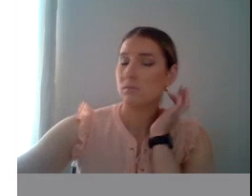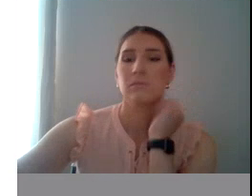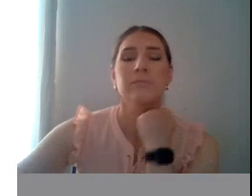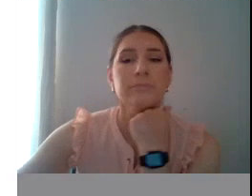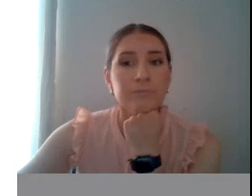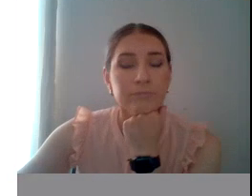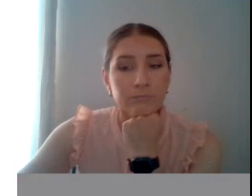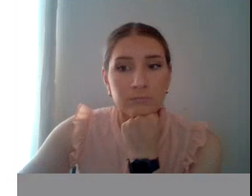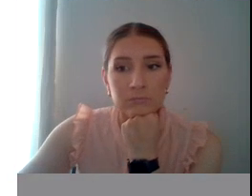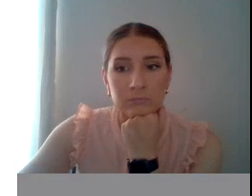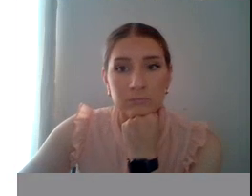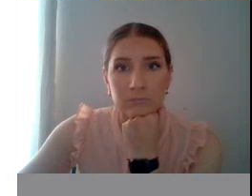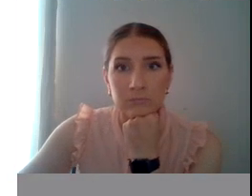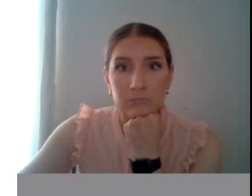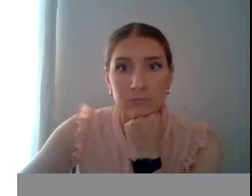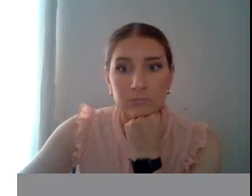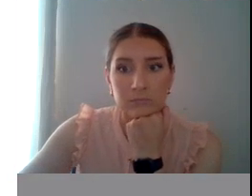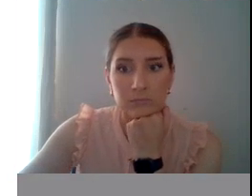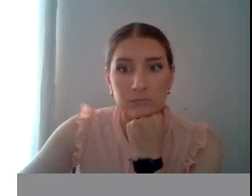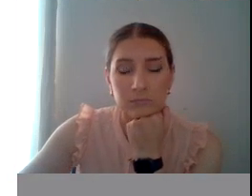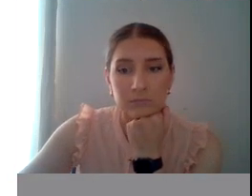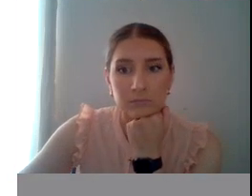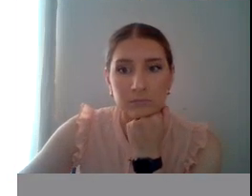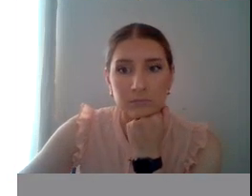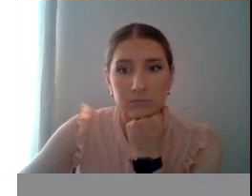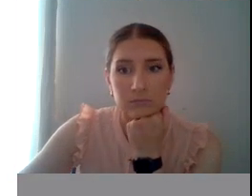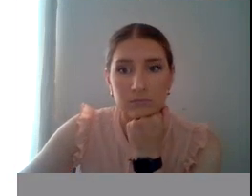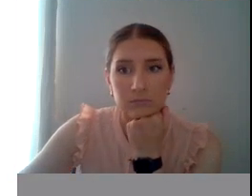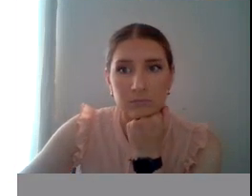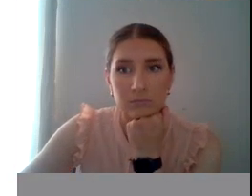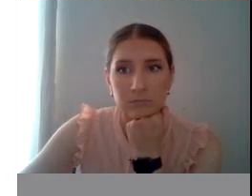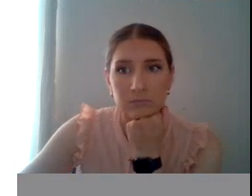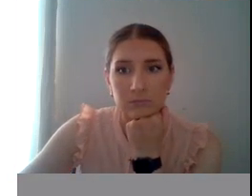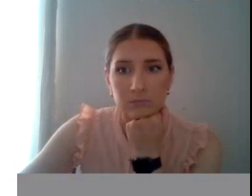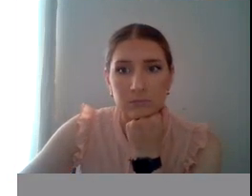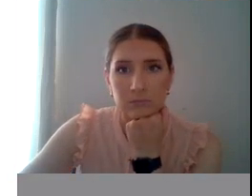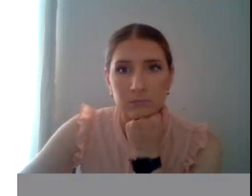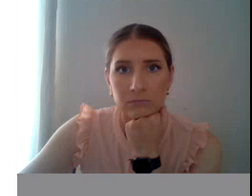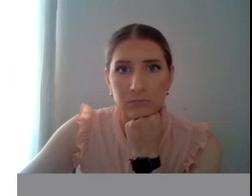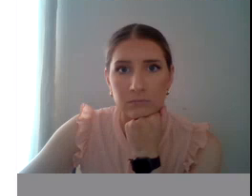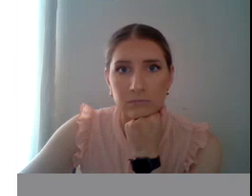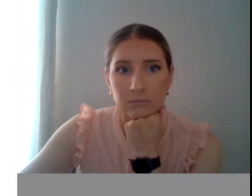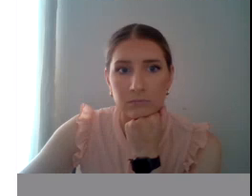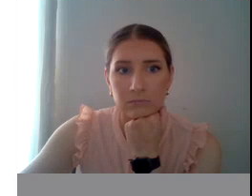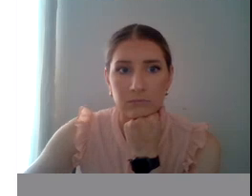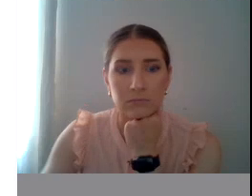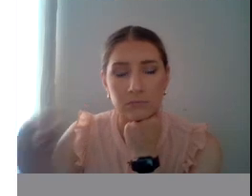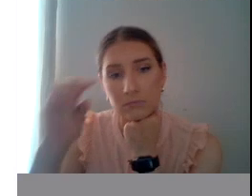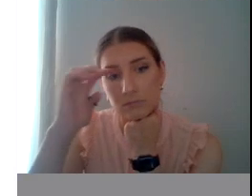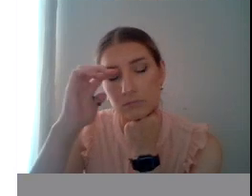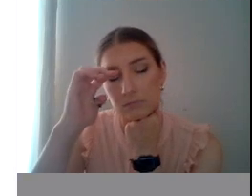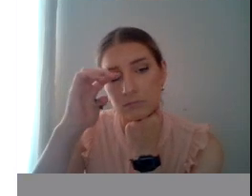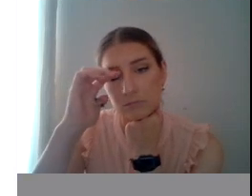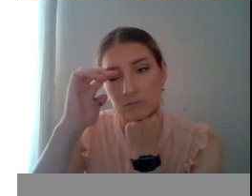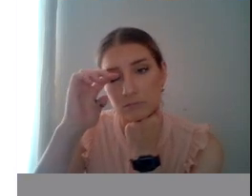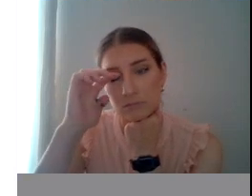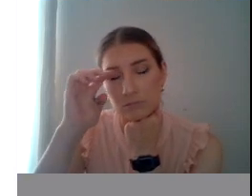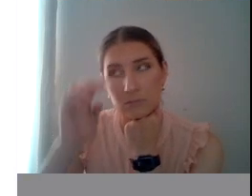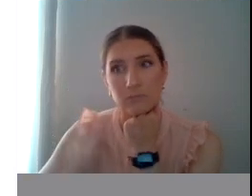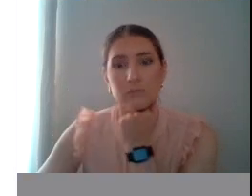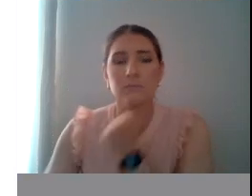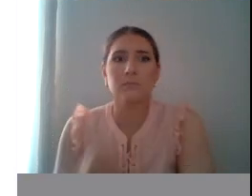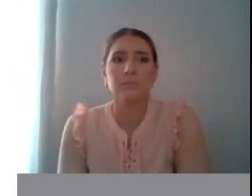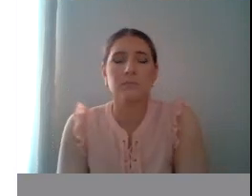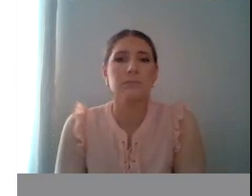is supportive and trustworthy relationships with their partners, with their family members, that would kind of play an important role in promoting